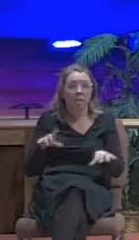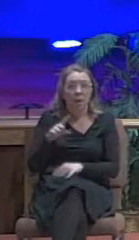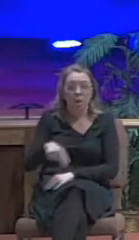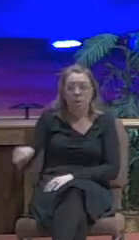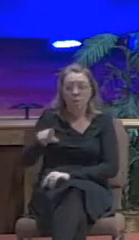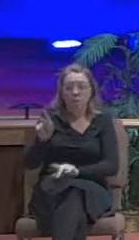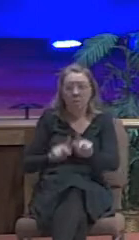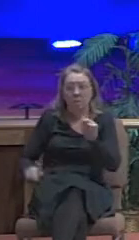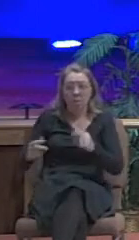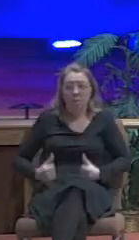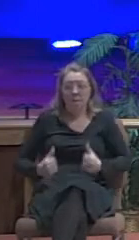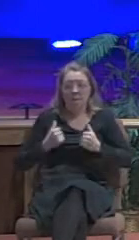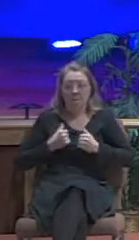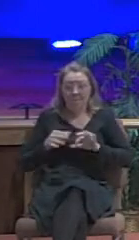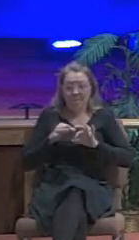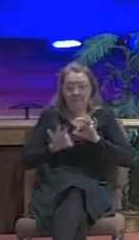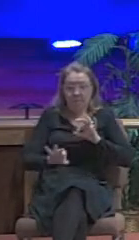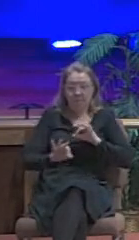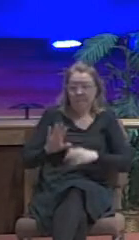kingdom of heaven. Let's move on.